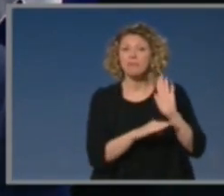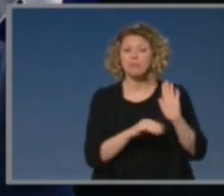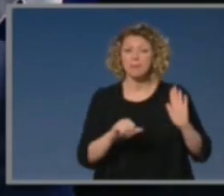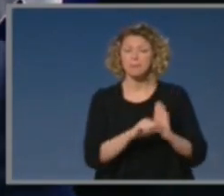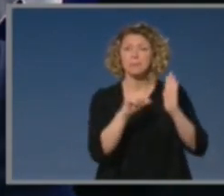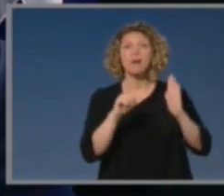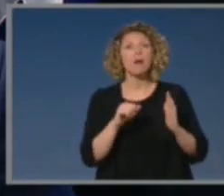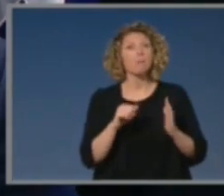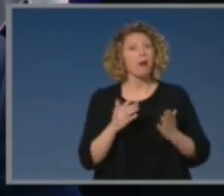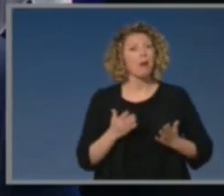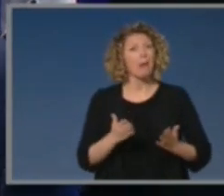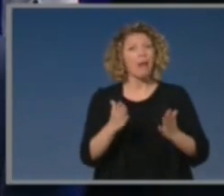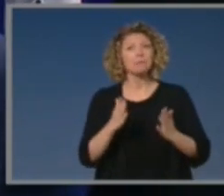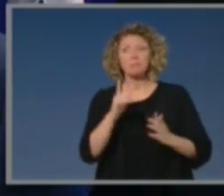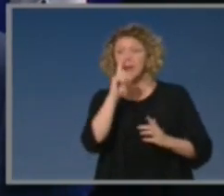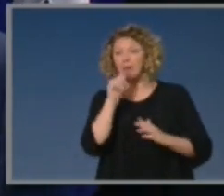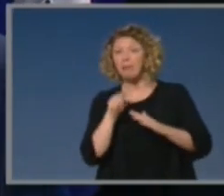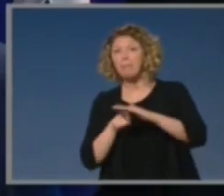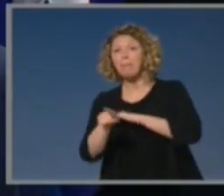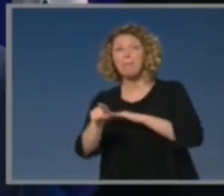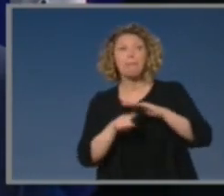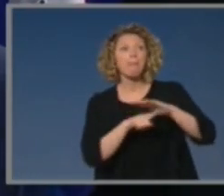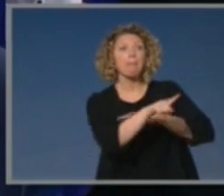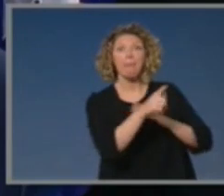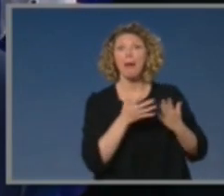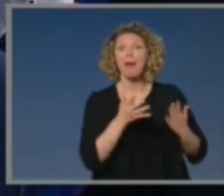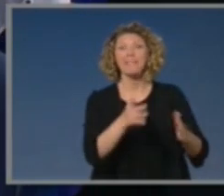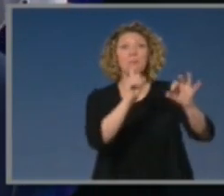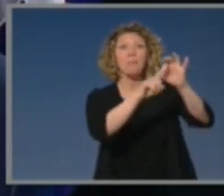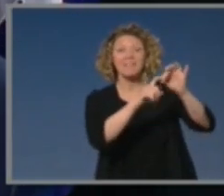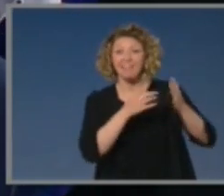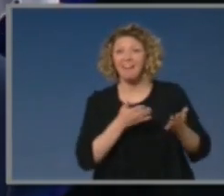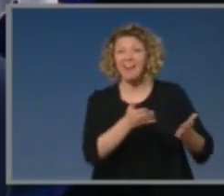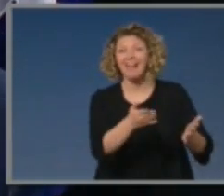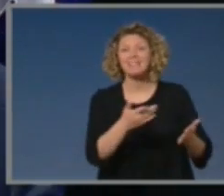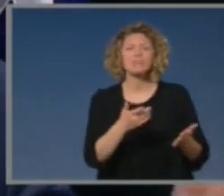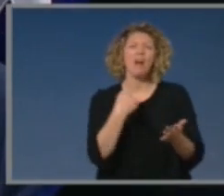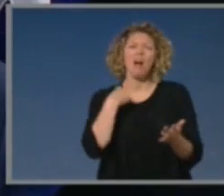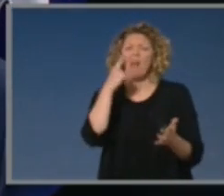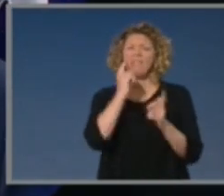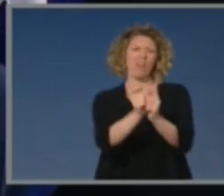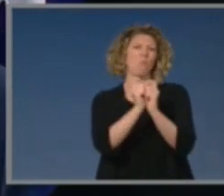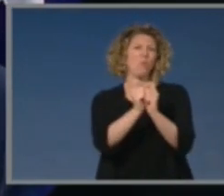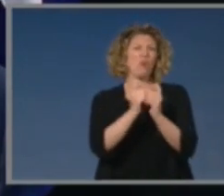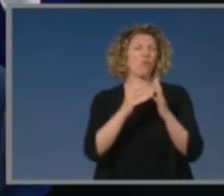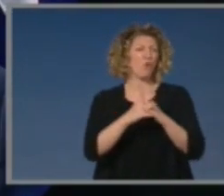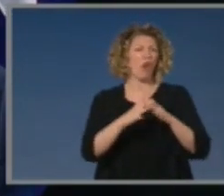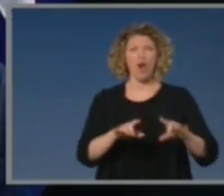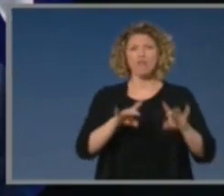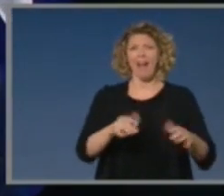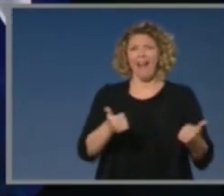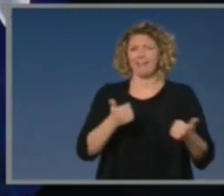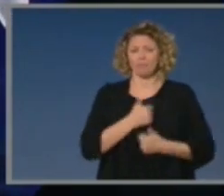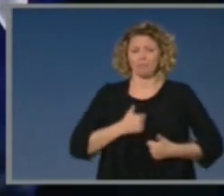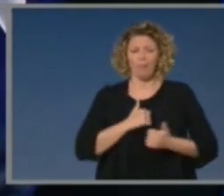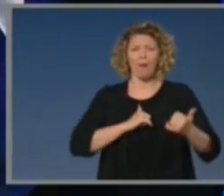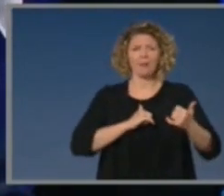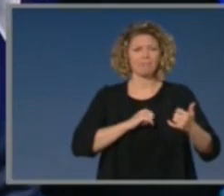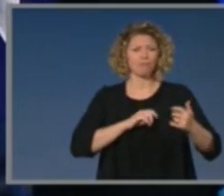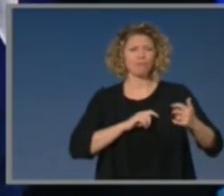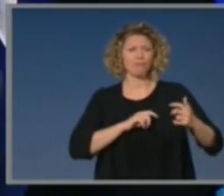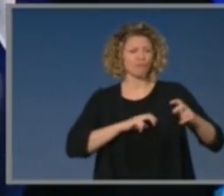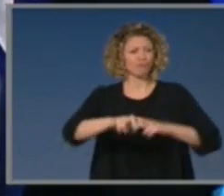and travel a bit further. The same is true up in Queensland. That's good. I welcome that. I think that's great. I think Australians are welcoming it too. That is all part of getting